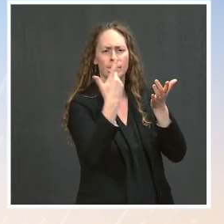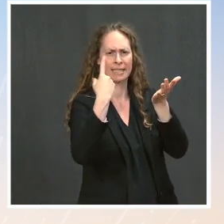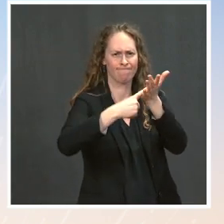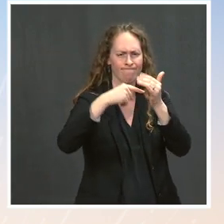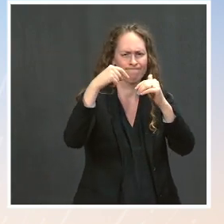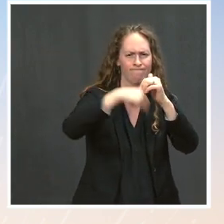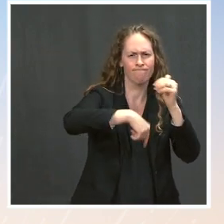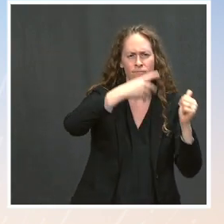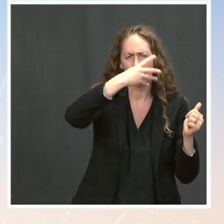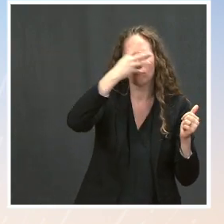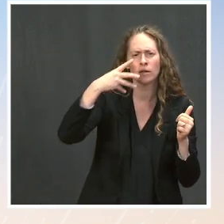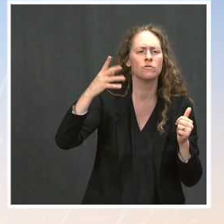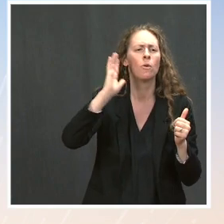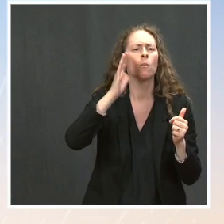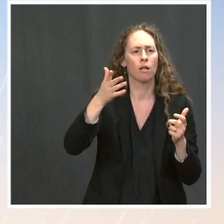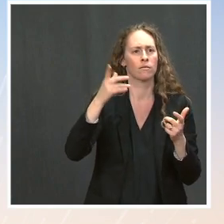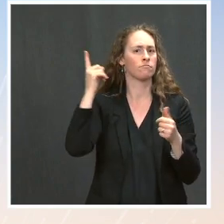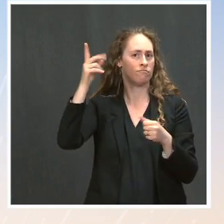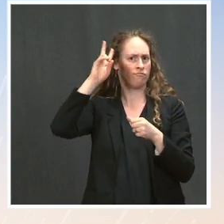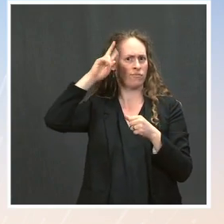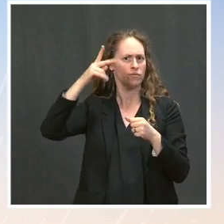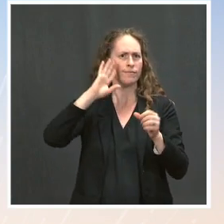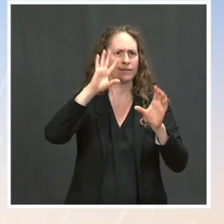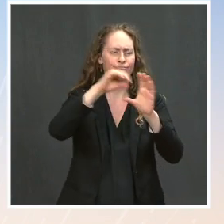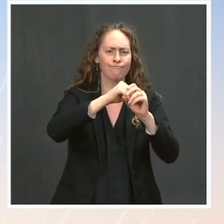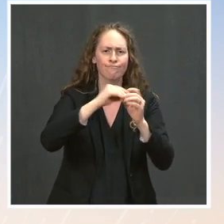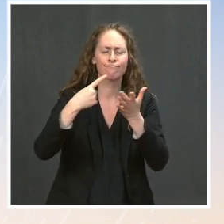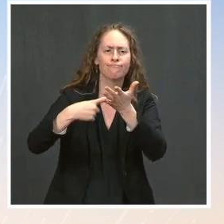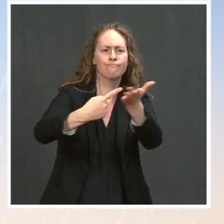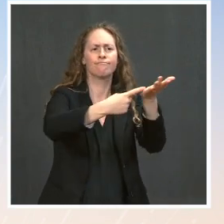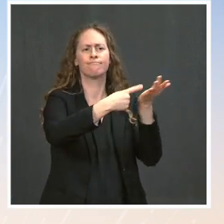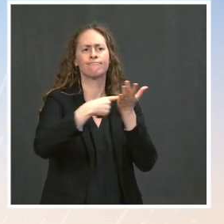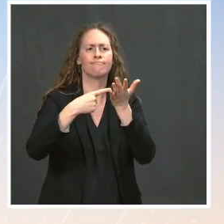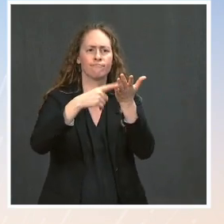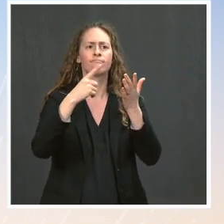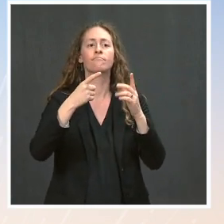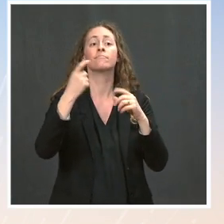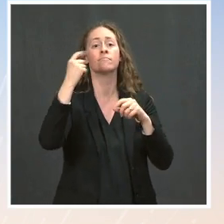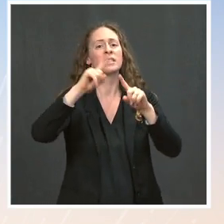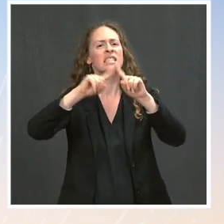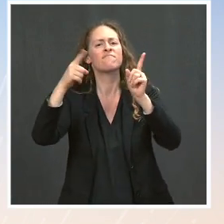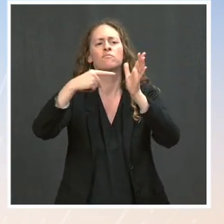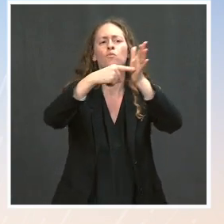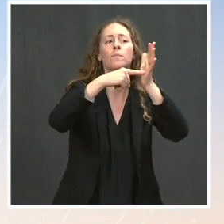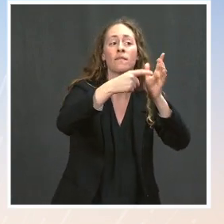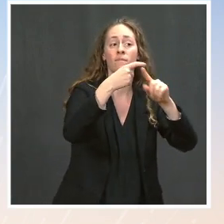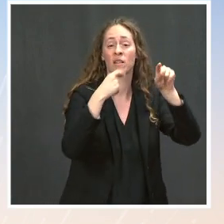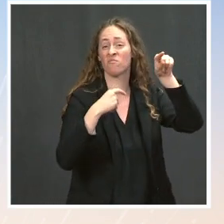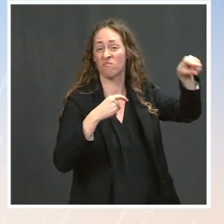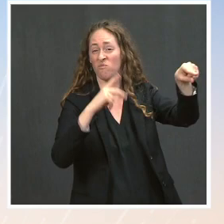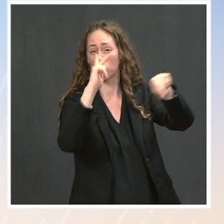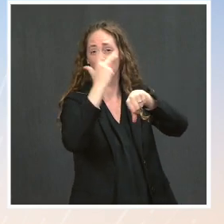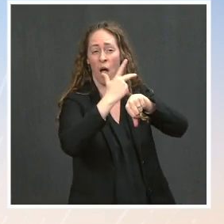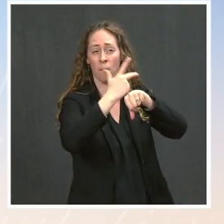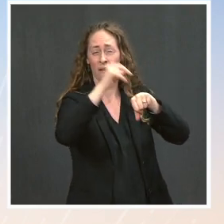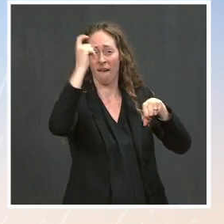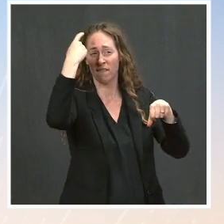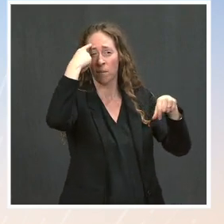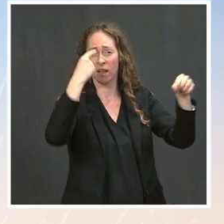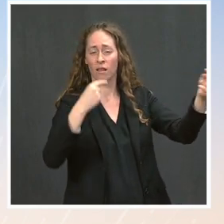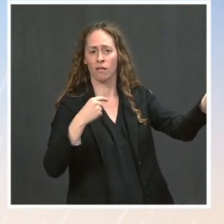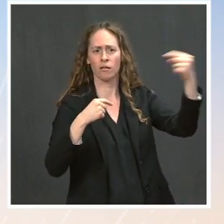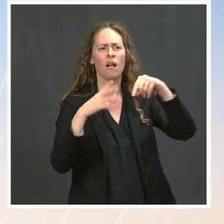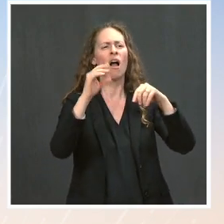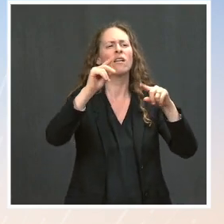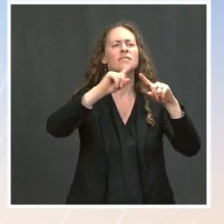also participate in a roundtable with representatives from the Guatemalan community-based organizations tomorrow. Vice President